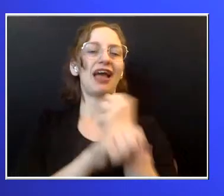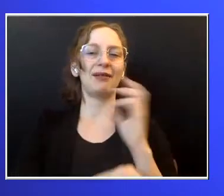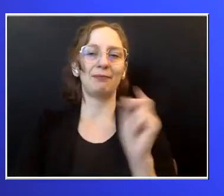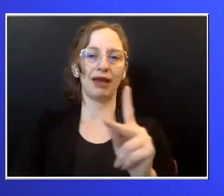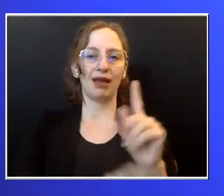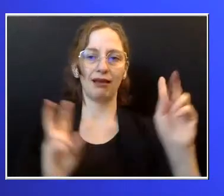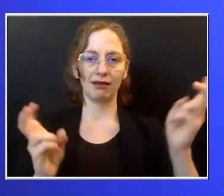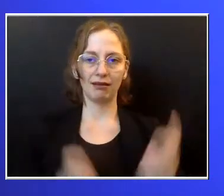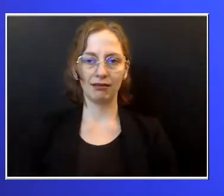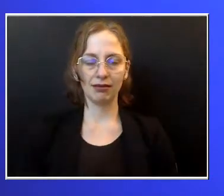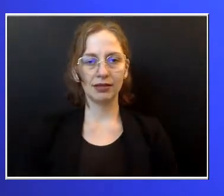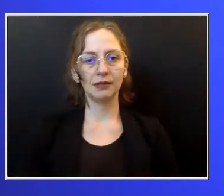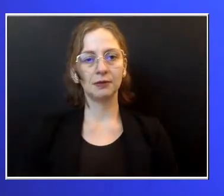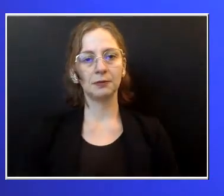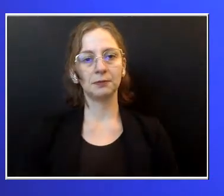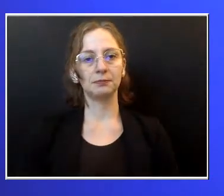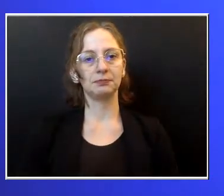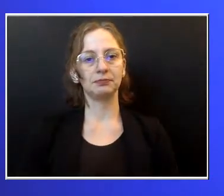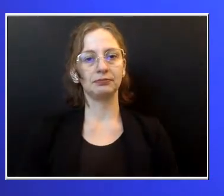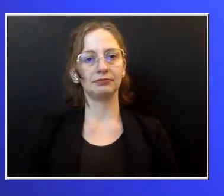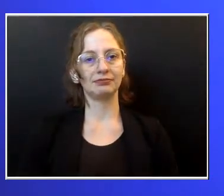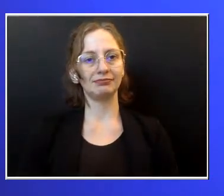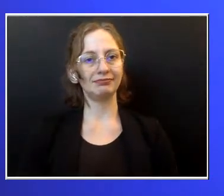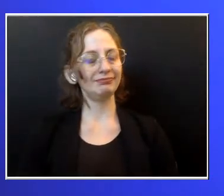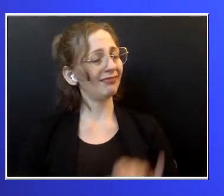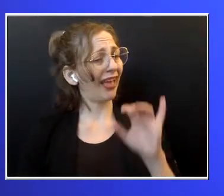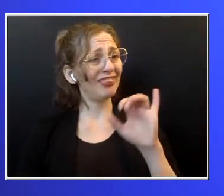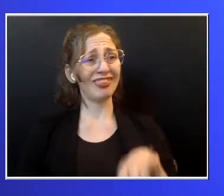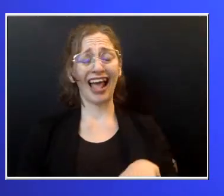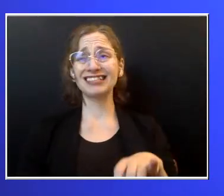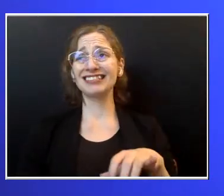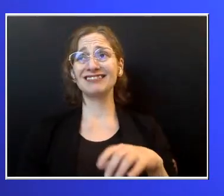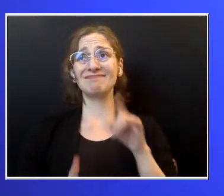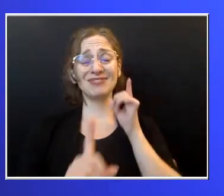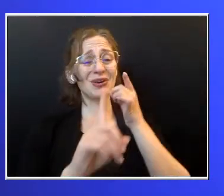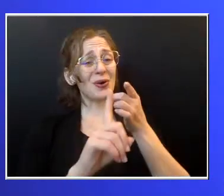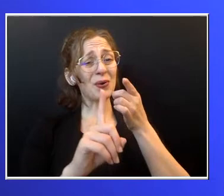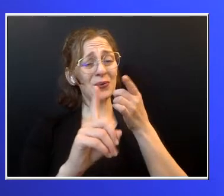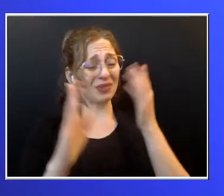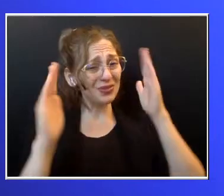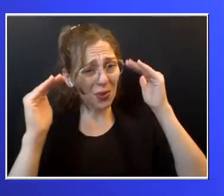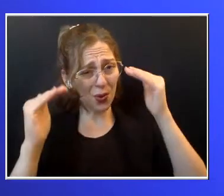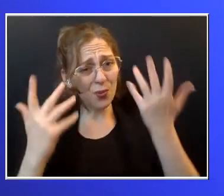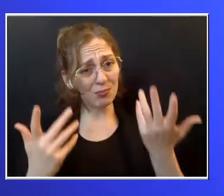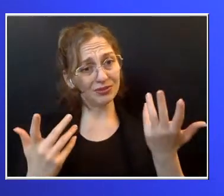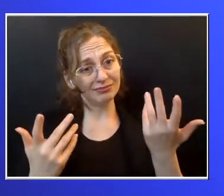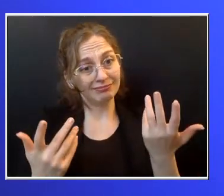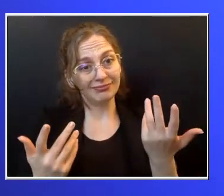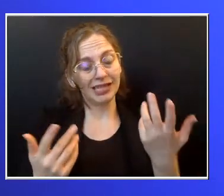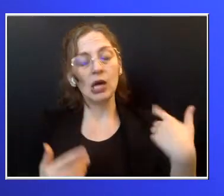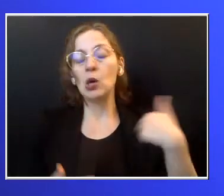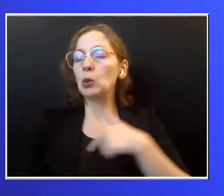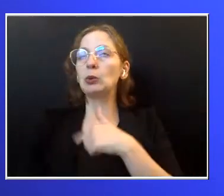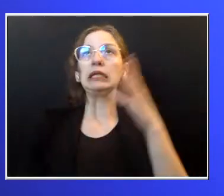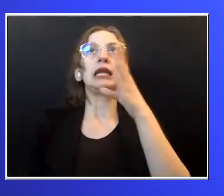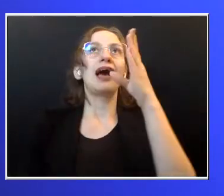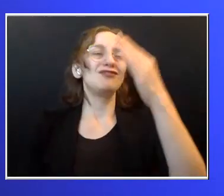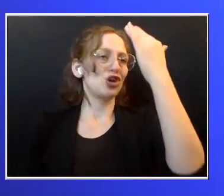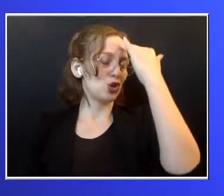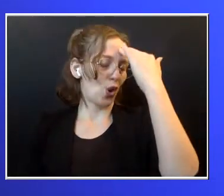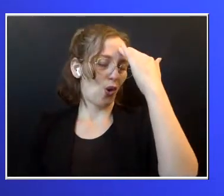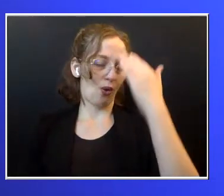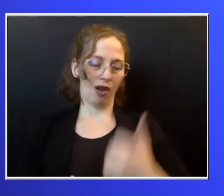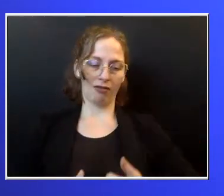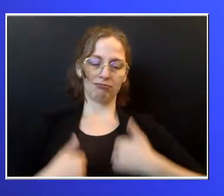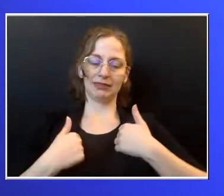what we all hope for. You know, we never know how long we're going to live, and we just want to have the best quality of life that we